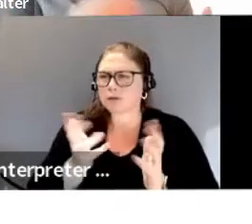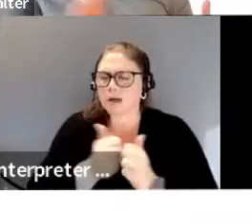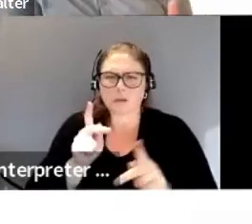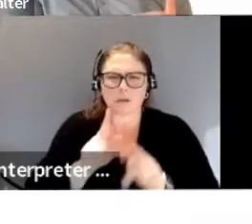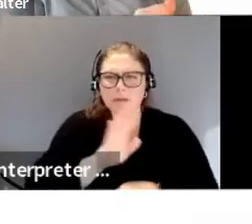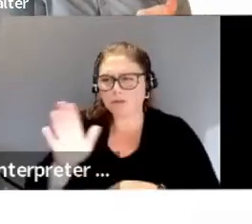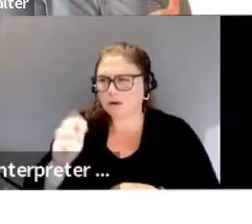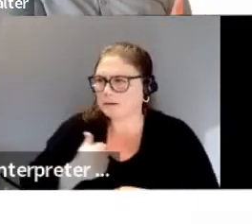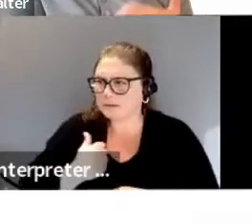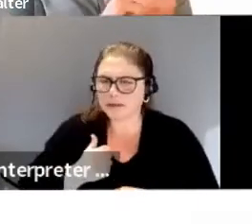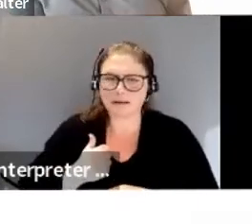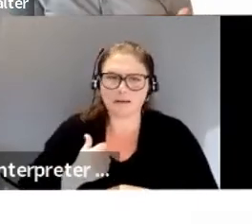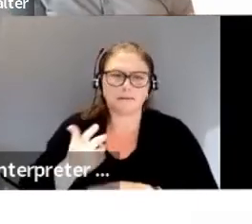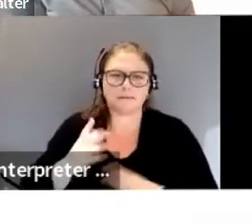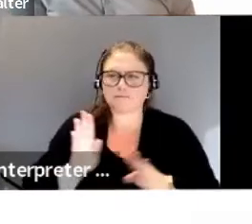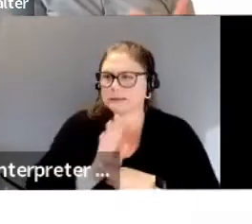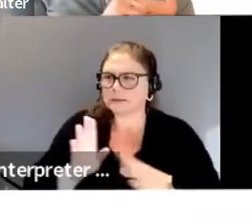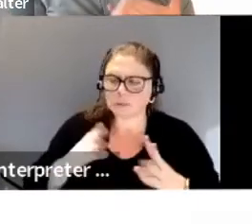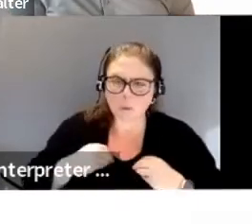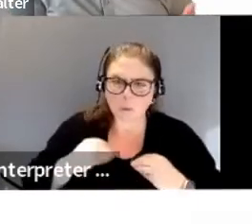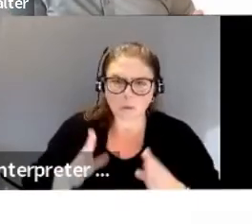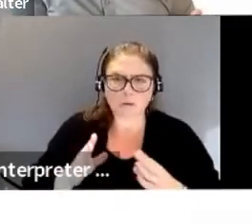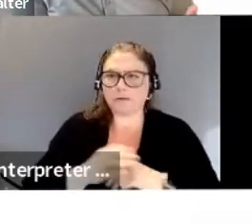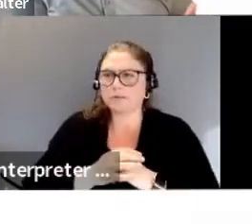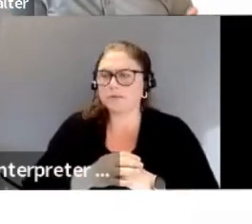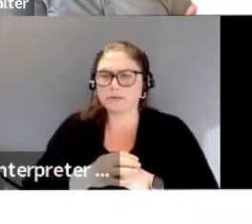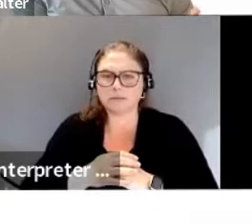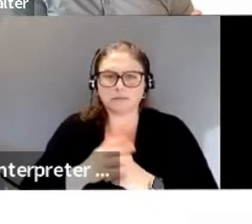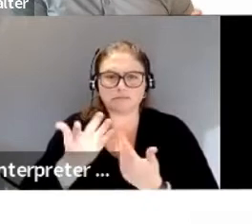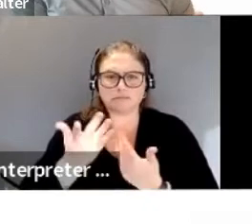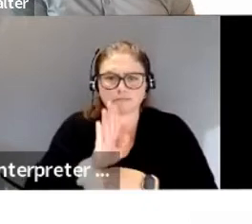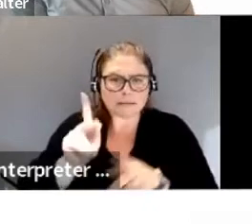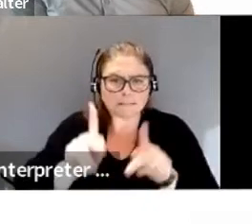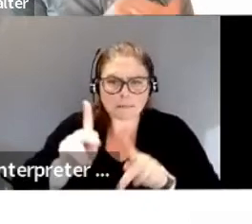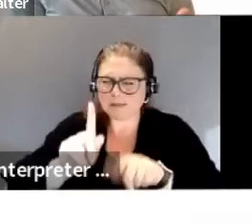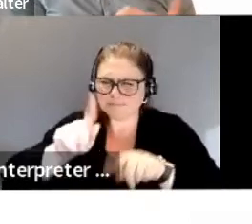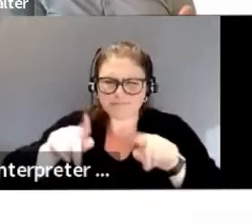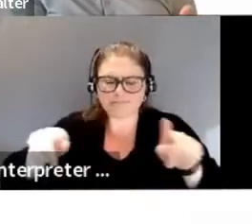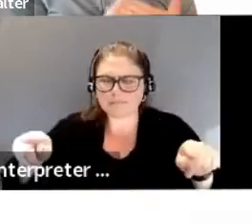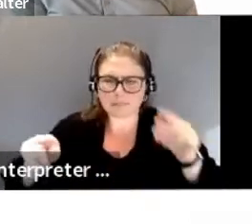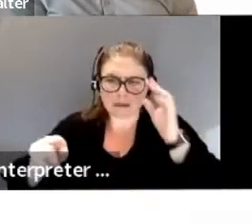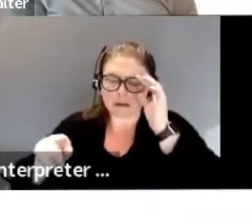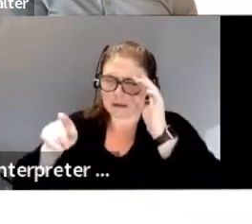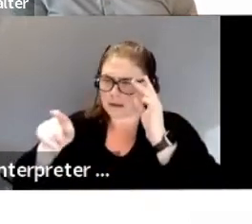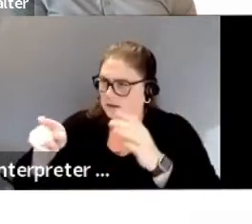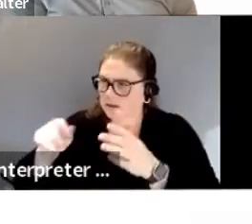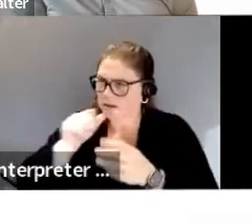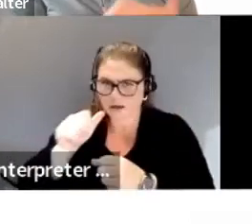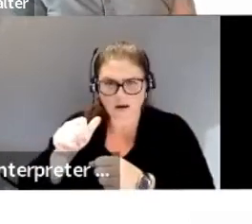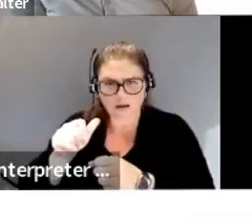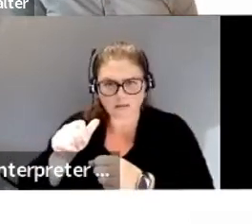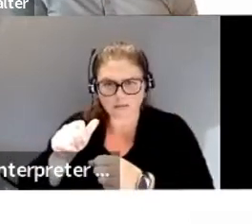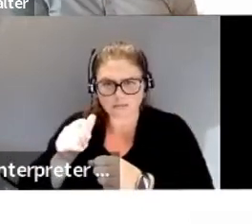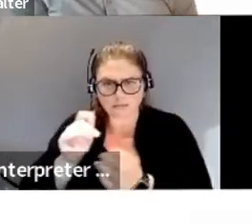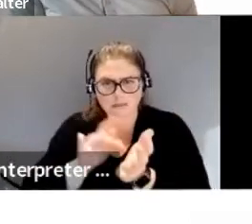business owners, entrepreneurs, we realized that they were not leveraging non-dilutive funding as much as we were as an internal team, right?